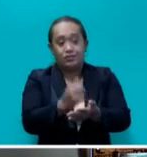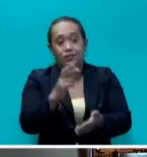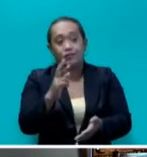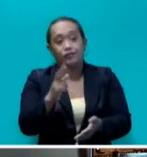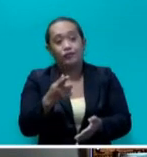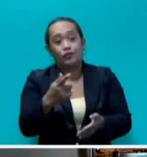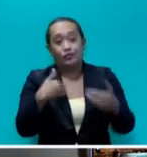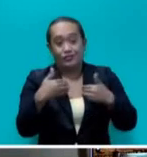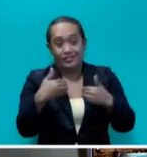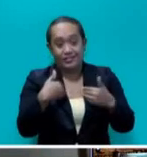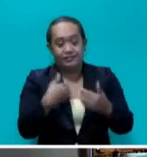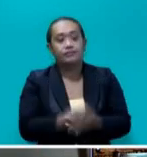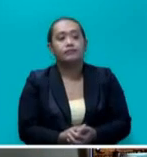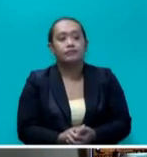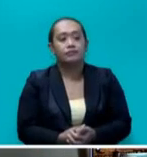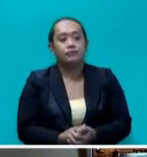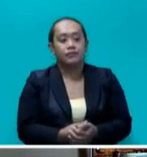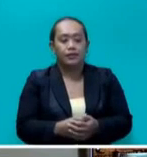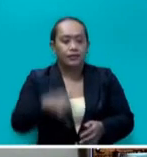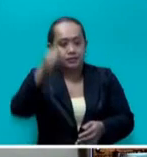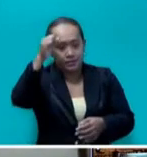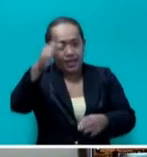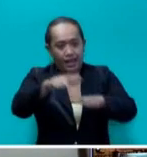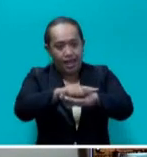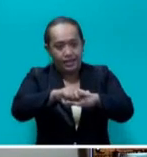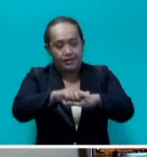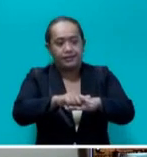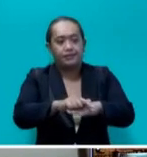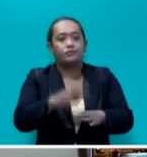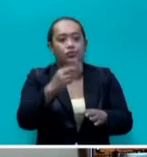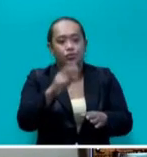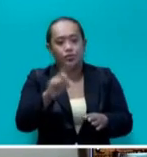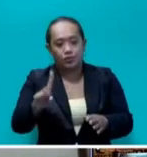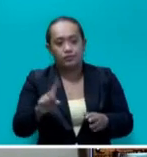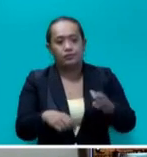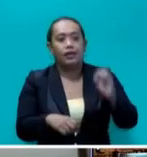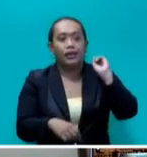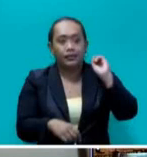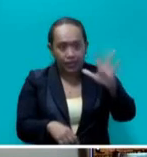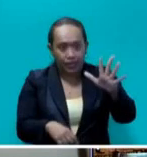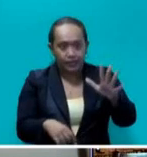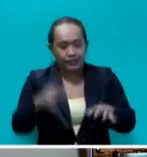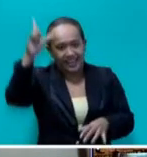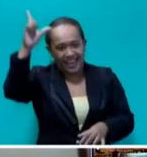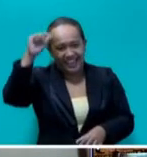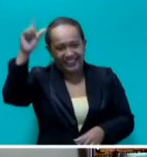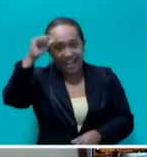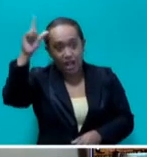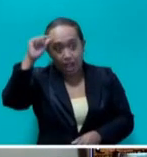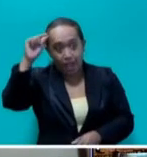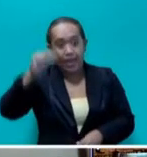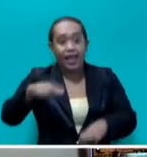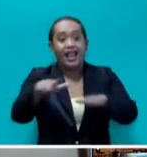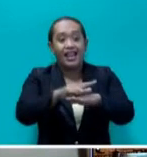2021. 9. State Lands Budget Amendment Bill 2021. 10. Ethiopia